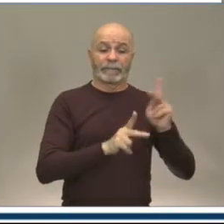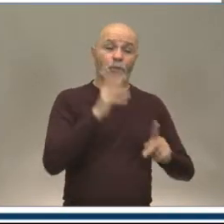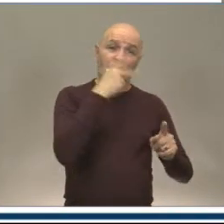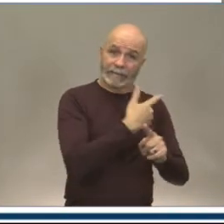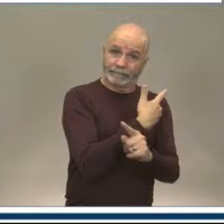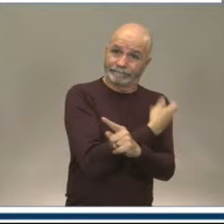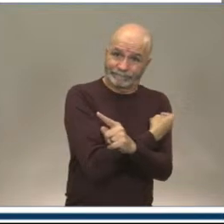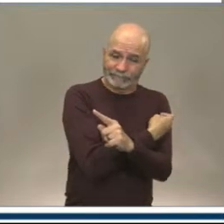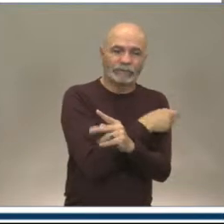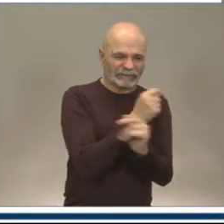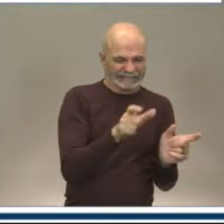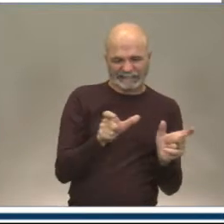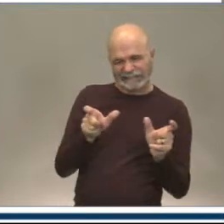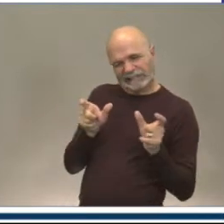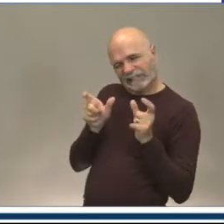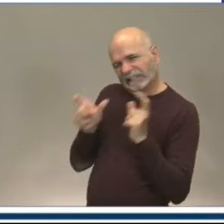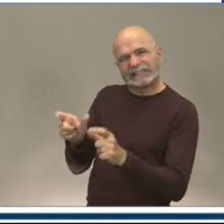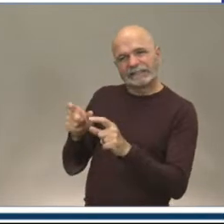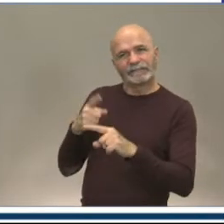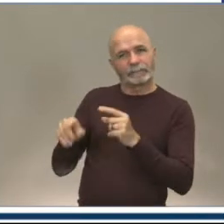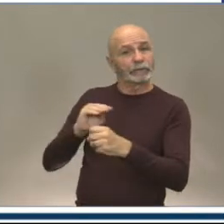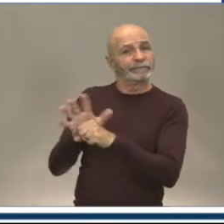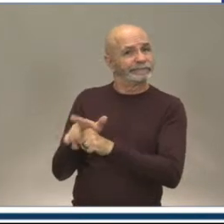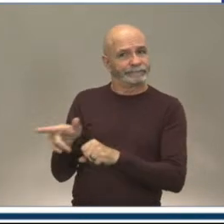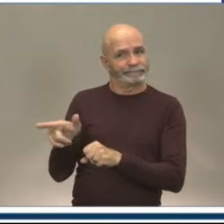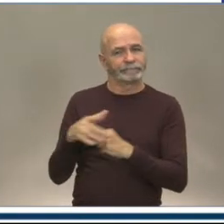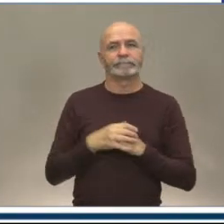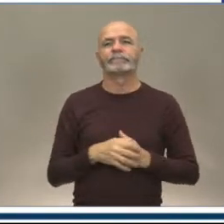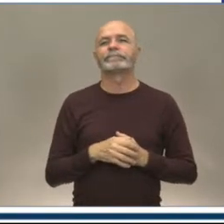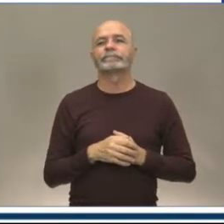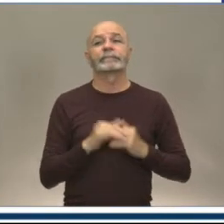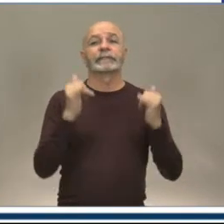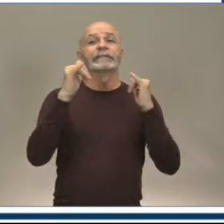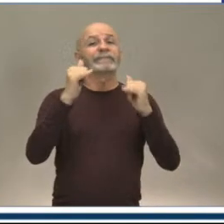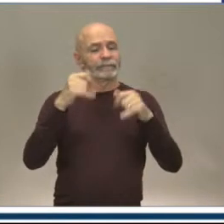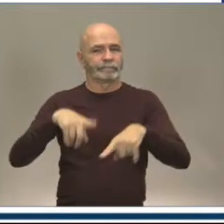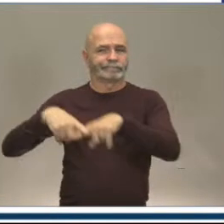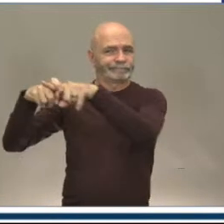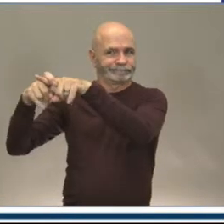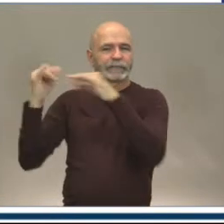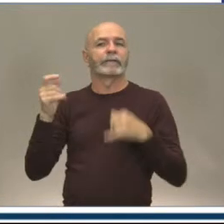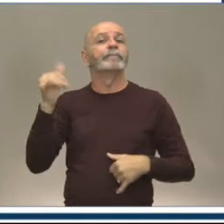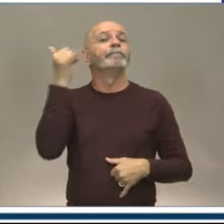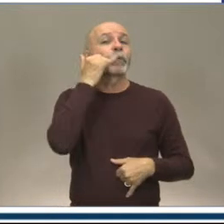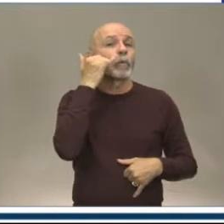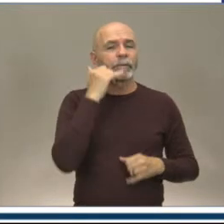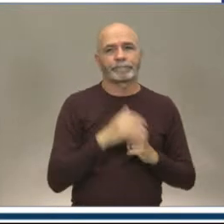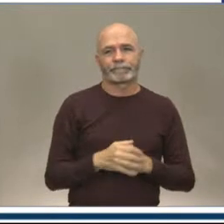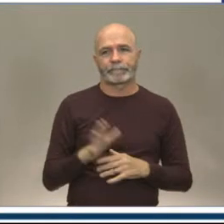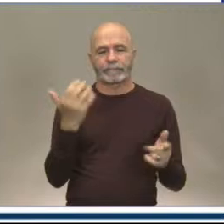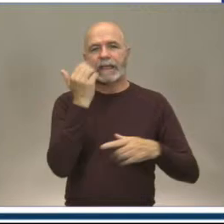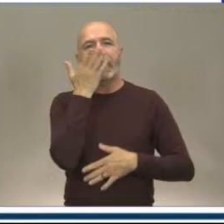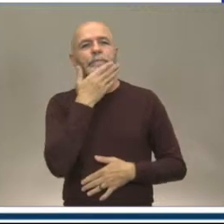out of this pandemic. We're going to jump over to the phones now. We'll start with Daryl Cole with Amherst News. Go ahead, Daryl.